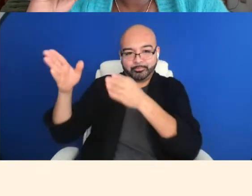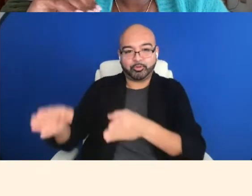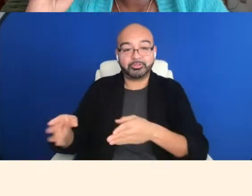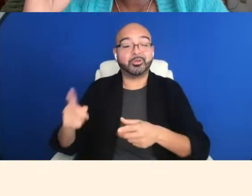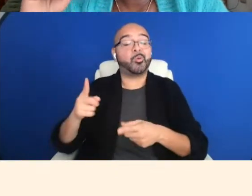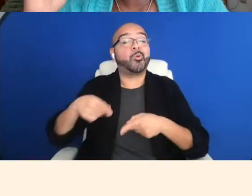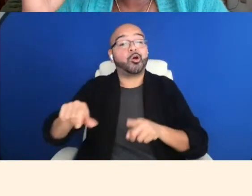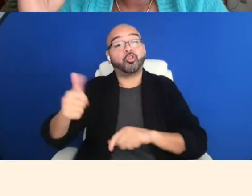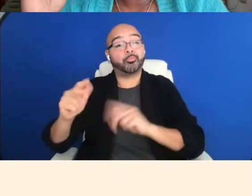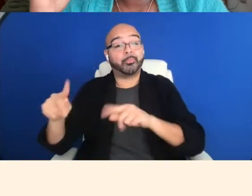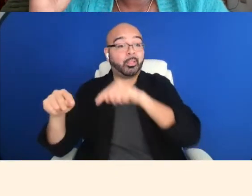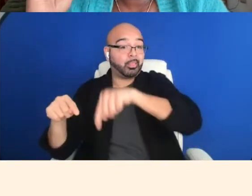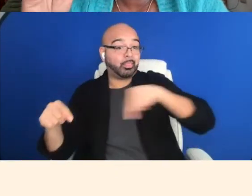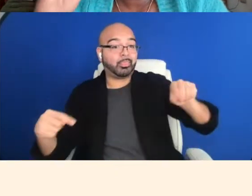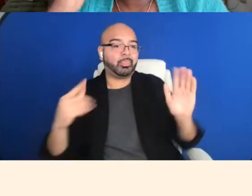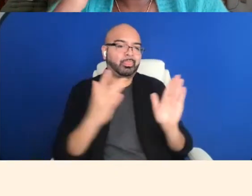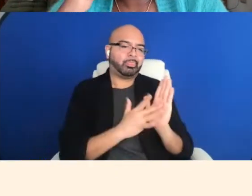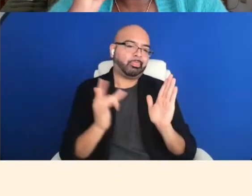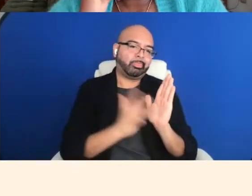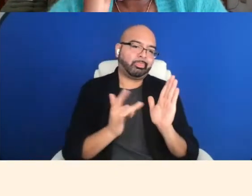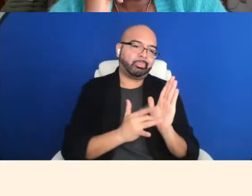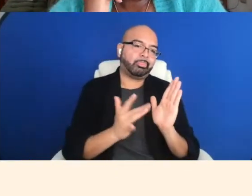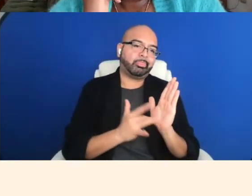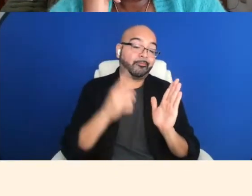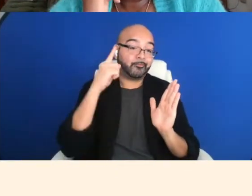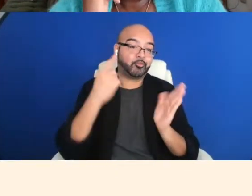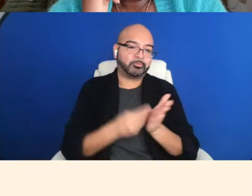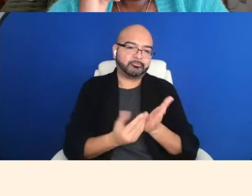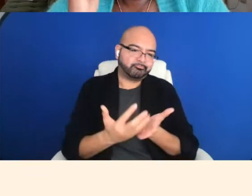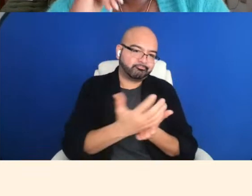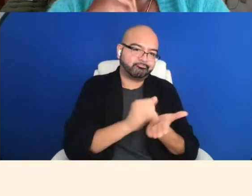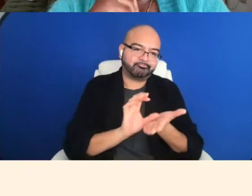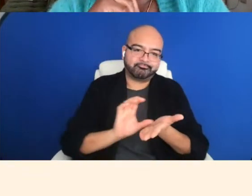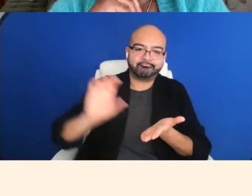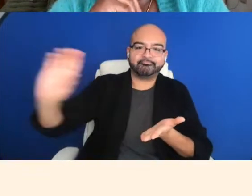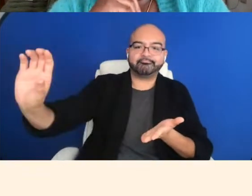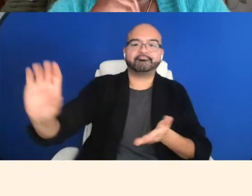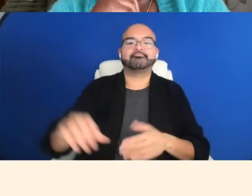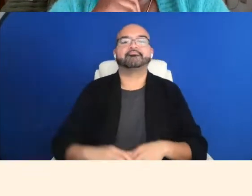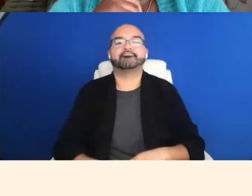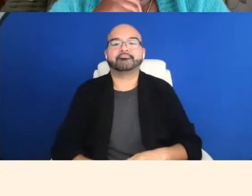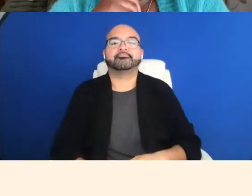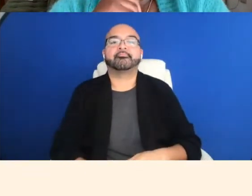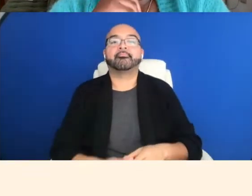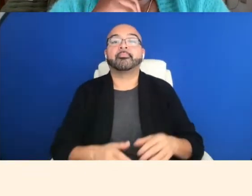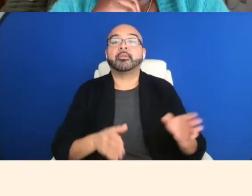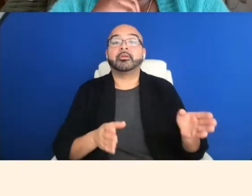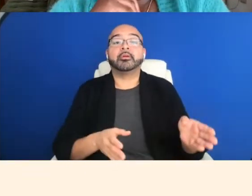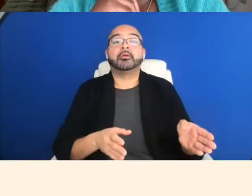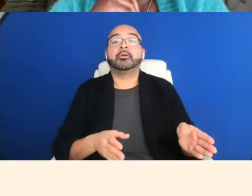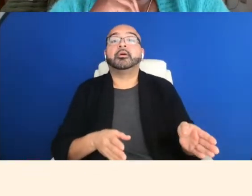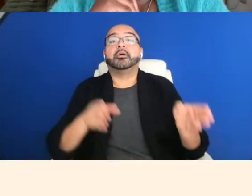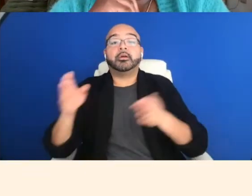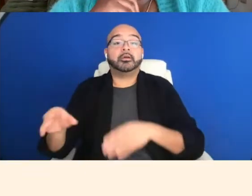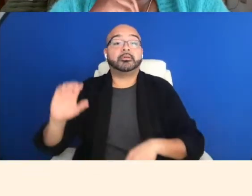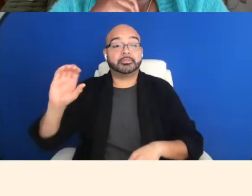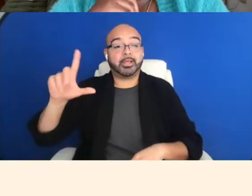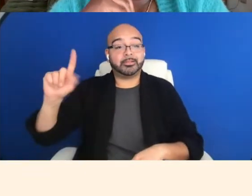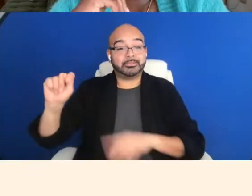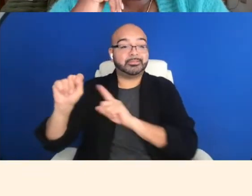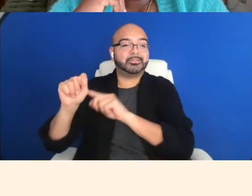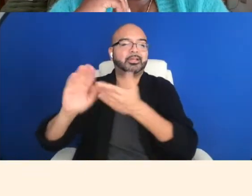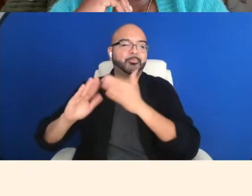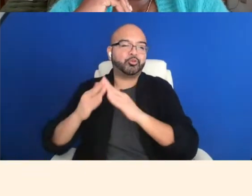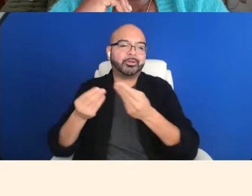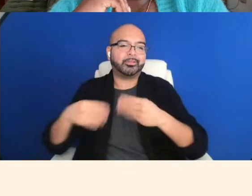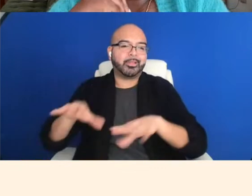are extracted from in order to accrue that wealth. When you look at the community land trust model, which guides us